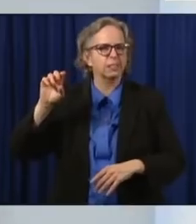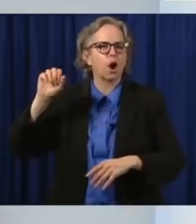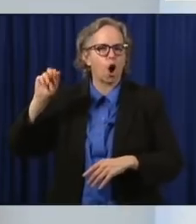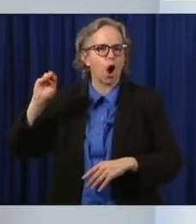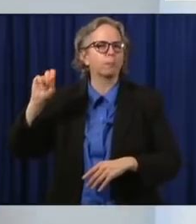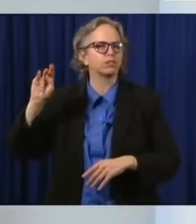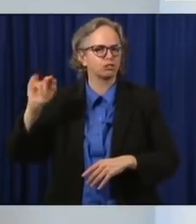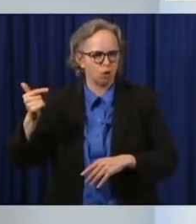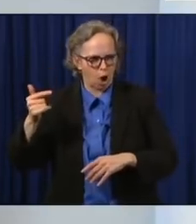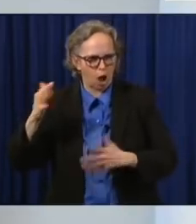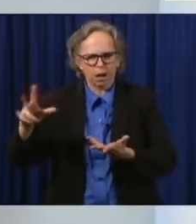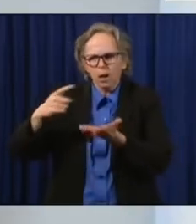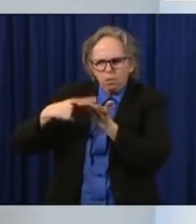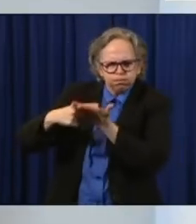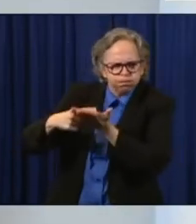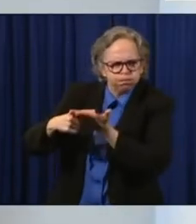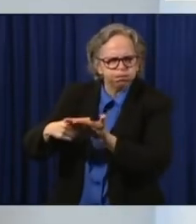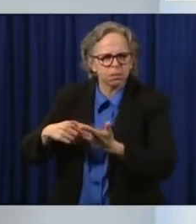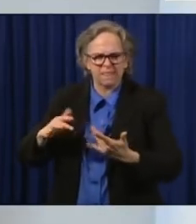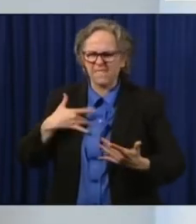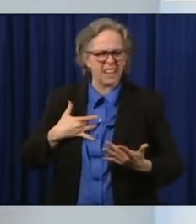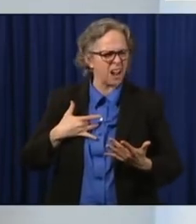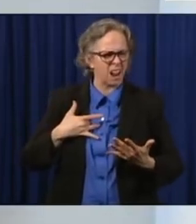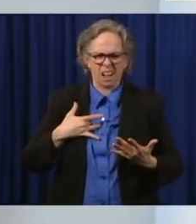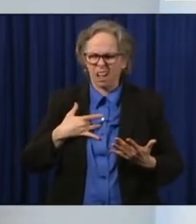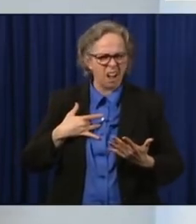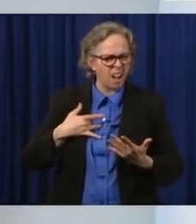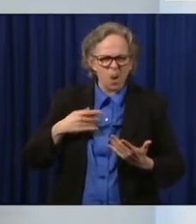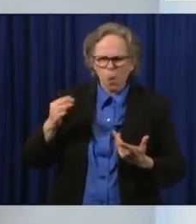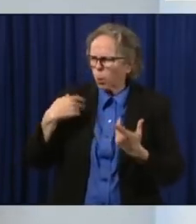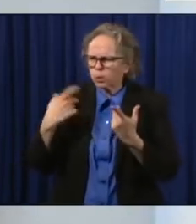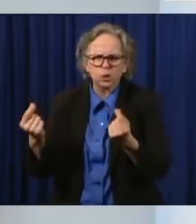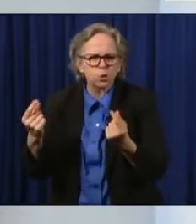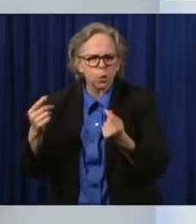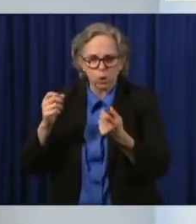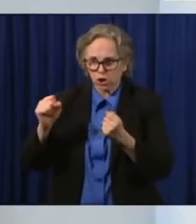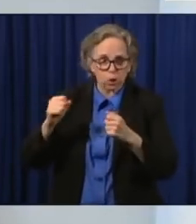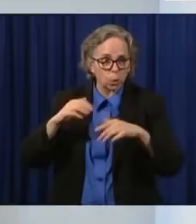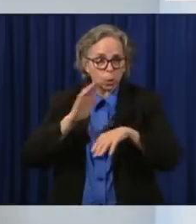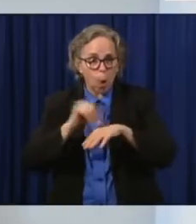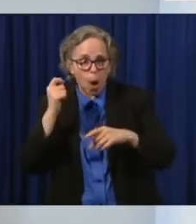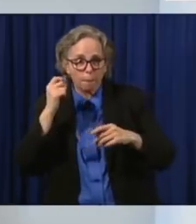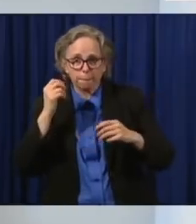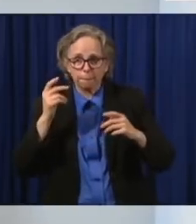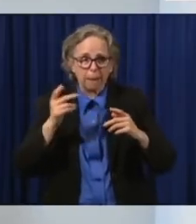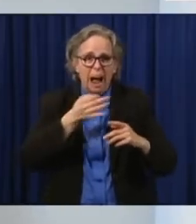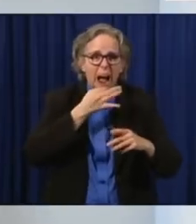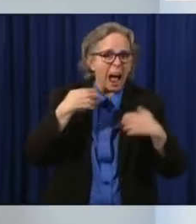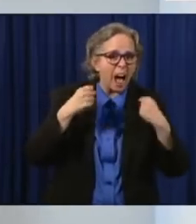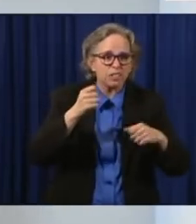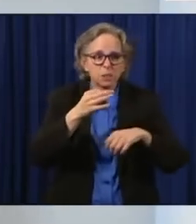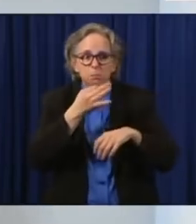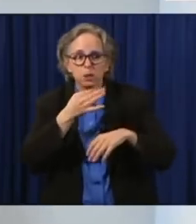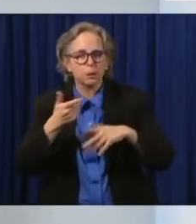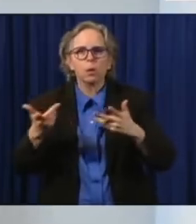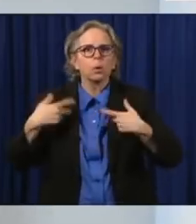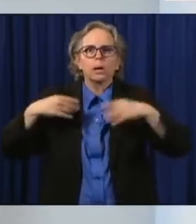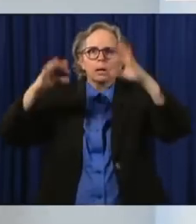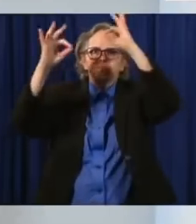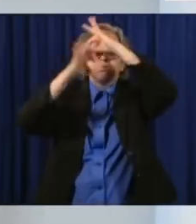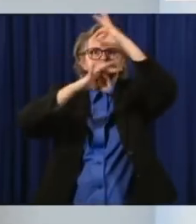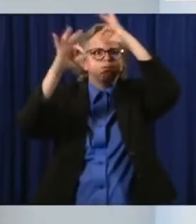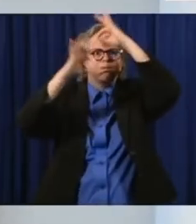we sat and we talked with the health officials because we didn't know what we were up against. None of us did.